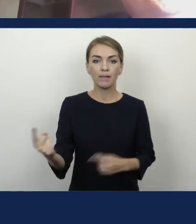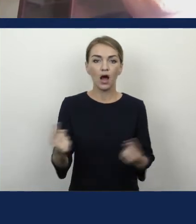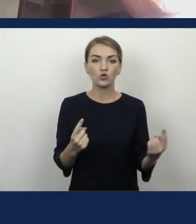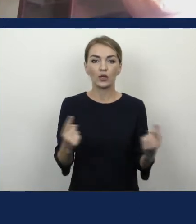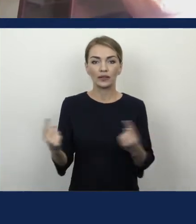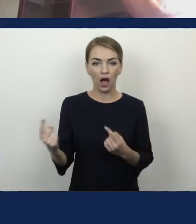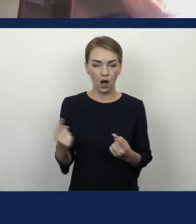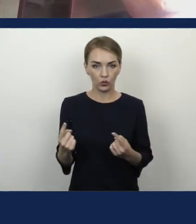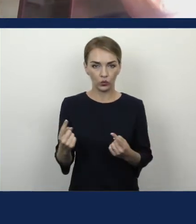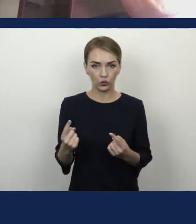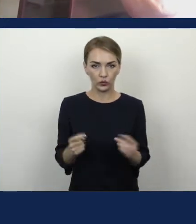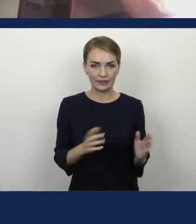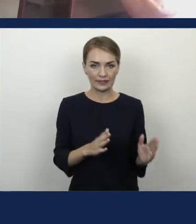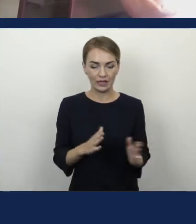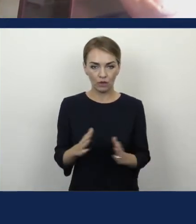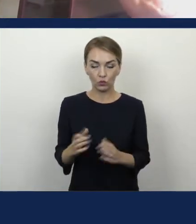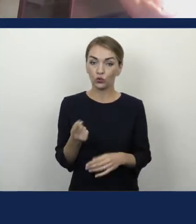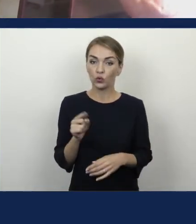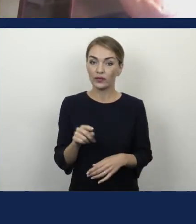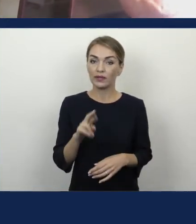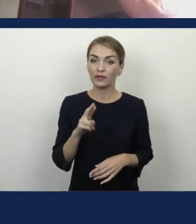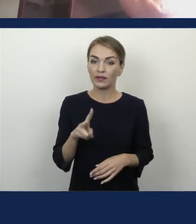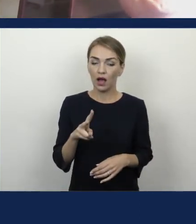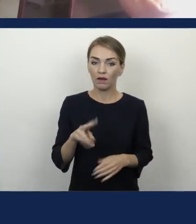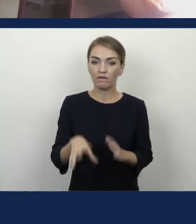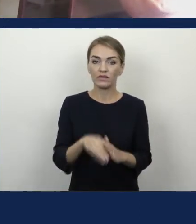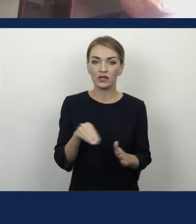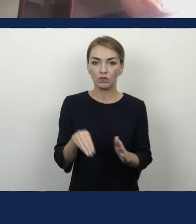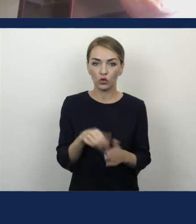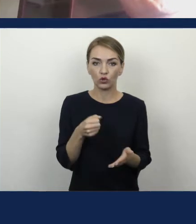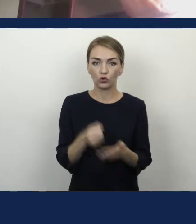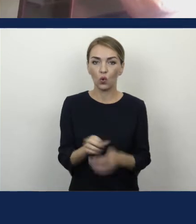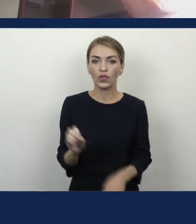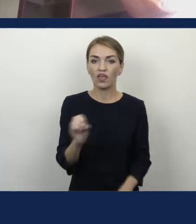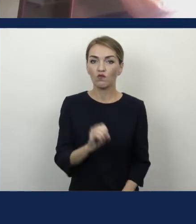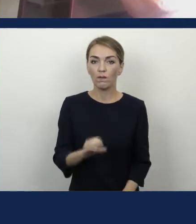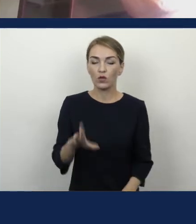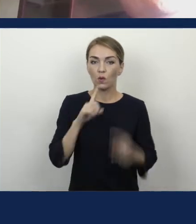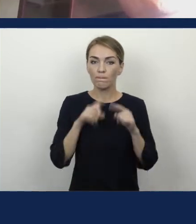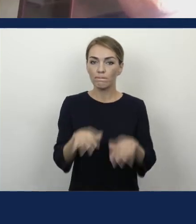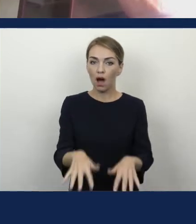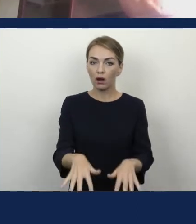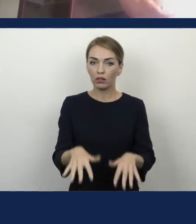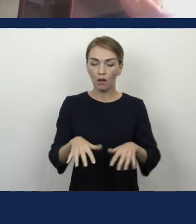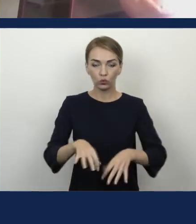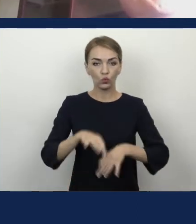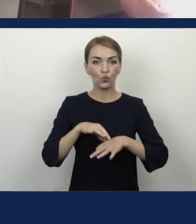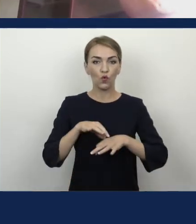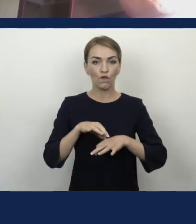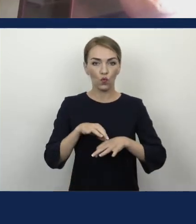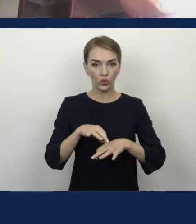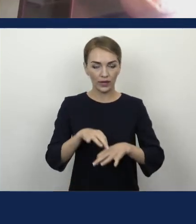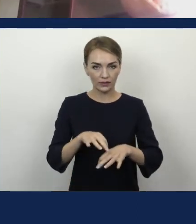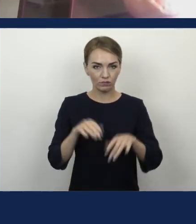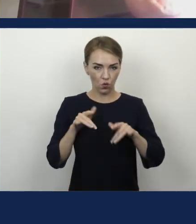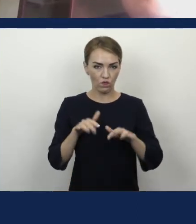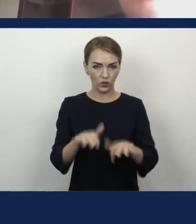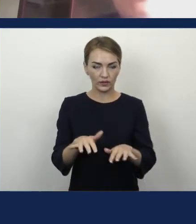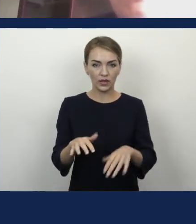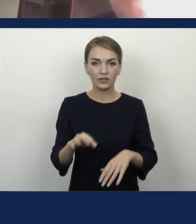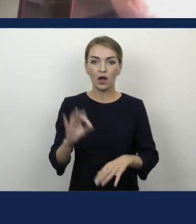to the European Parliament are held in accordance with a party list